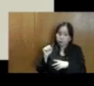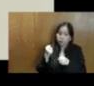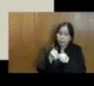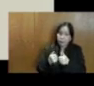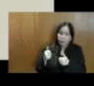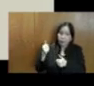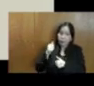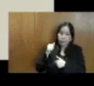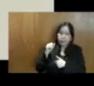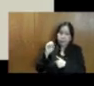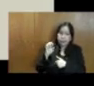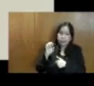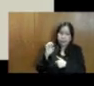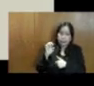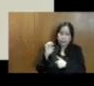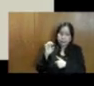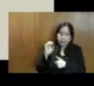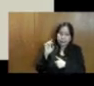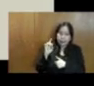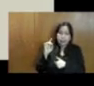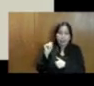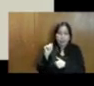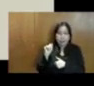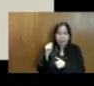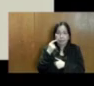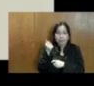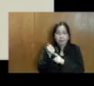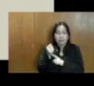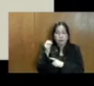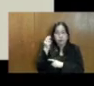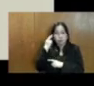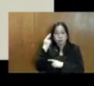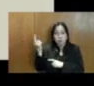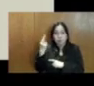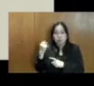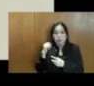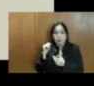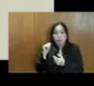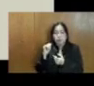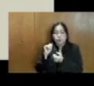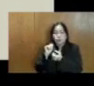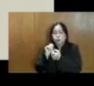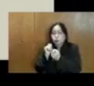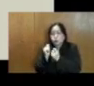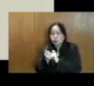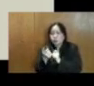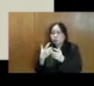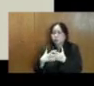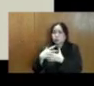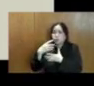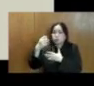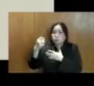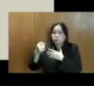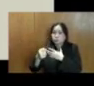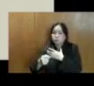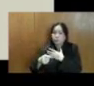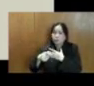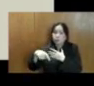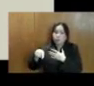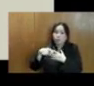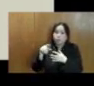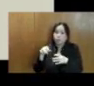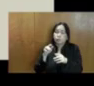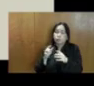EPA. She realizes that reshaping the economic system means ensuring that